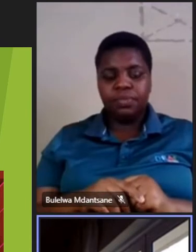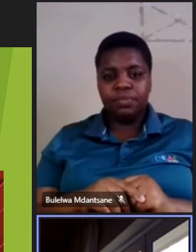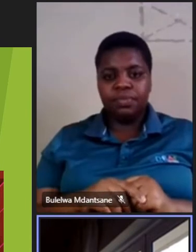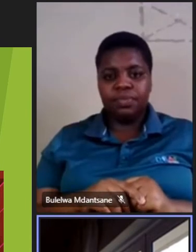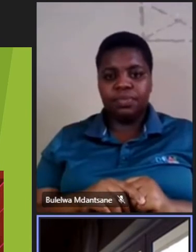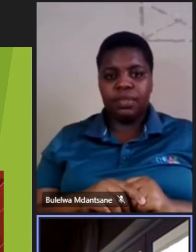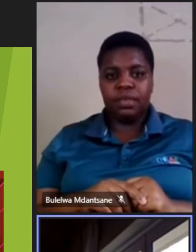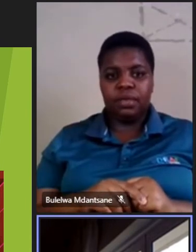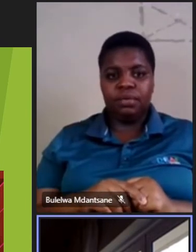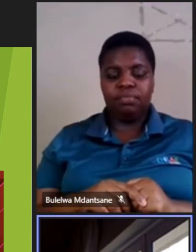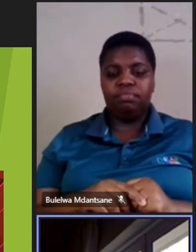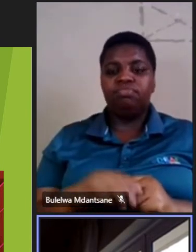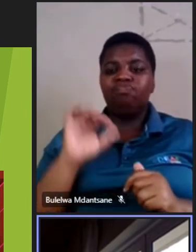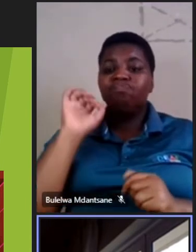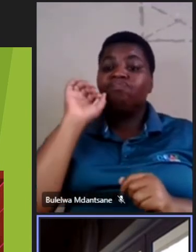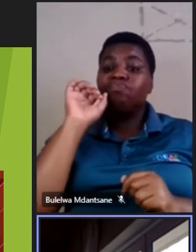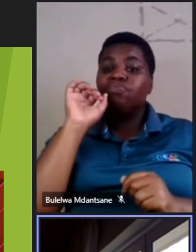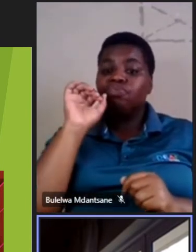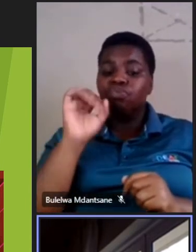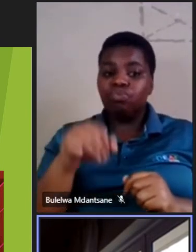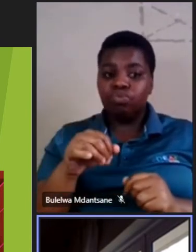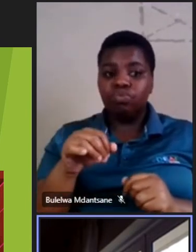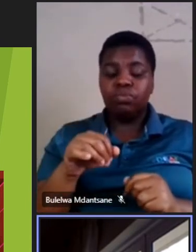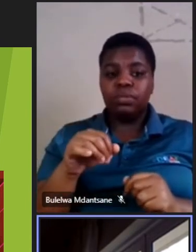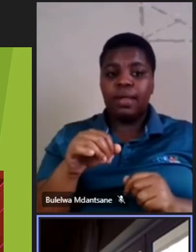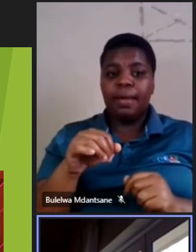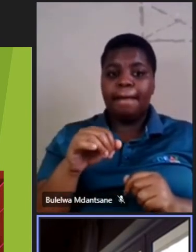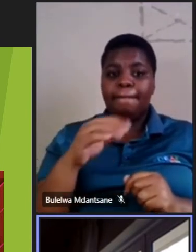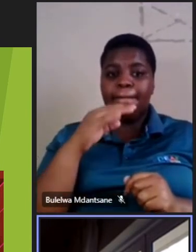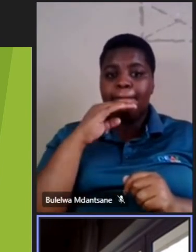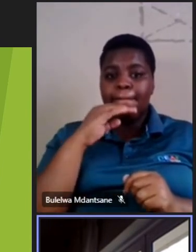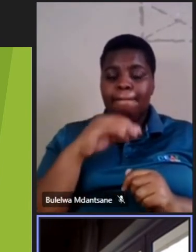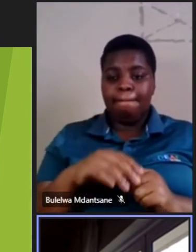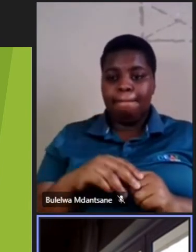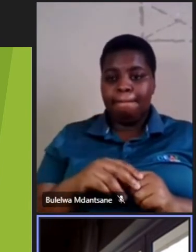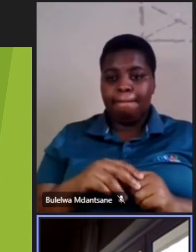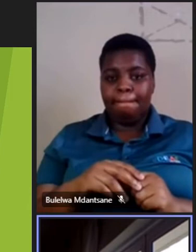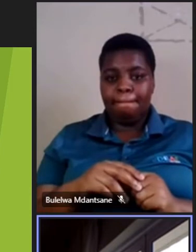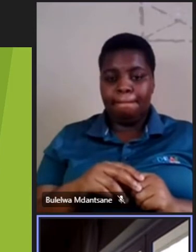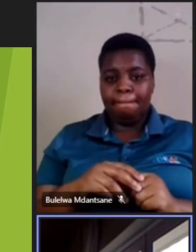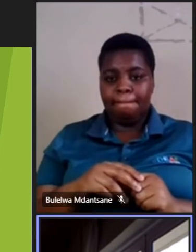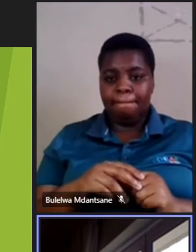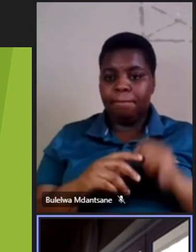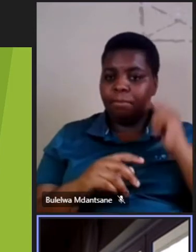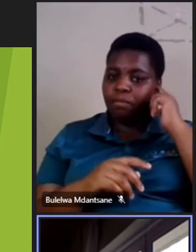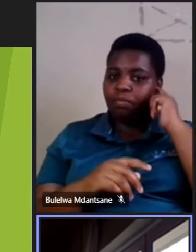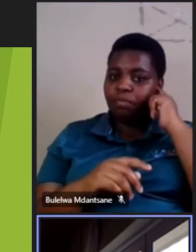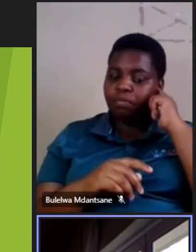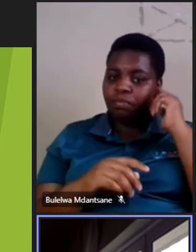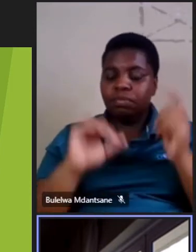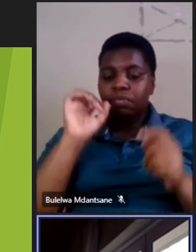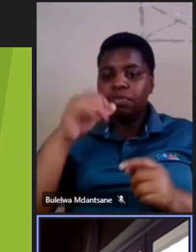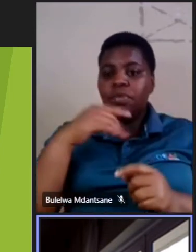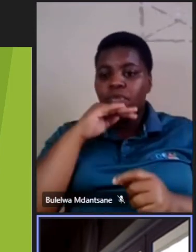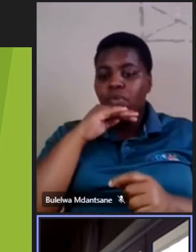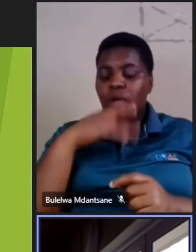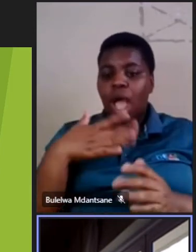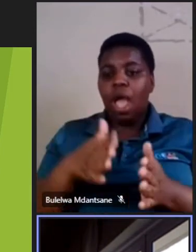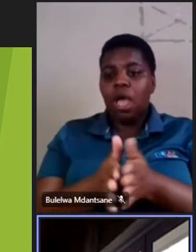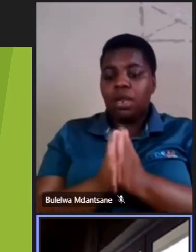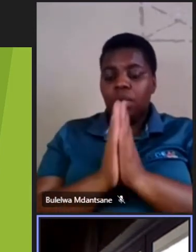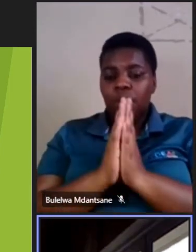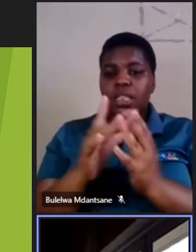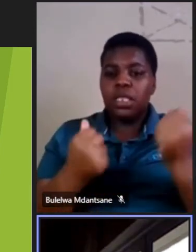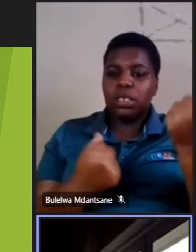So at short notice, Jill, you can stay with the first one, it's fine. So at short notice, I requested the support